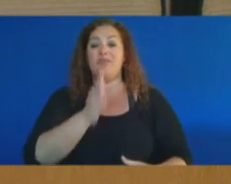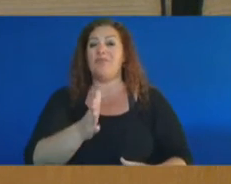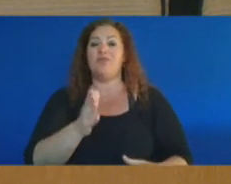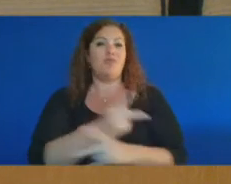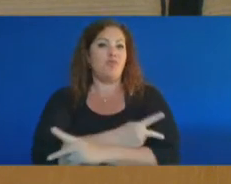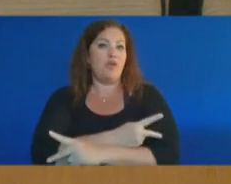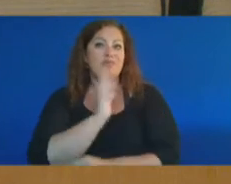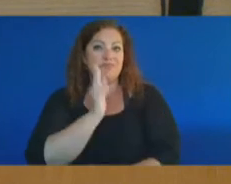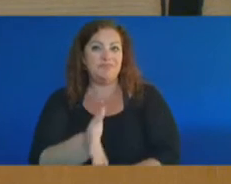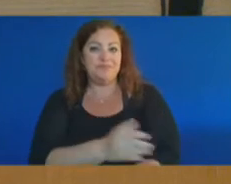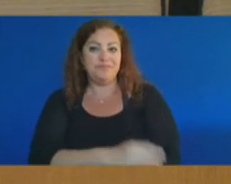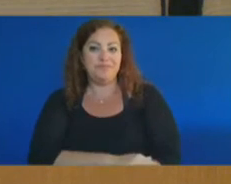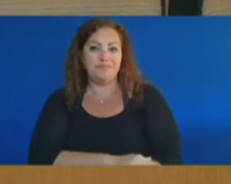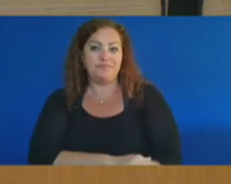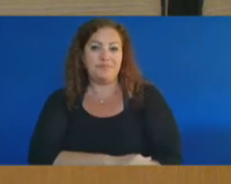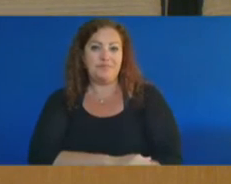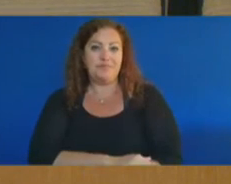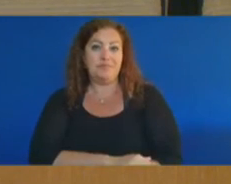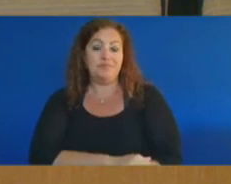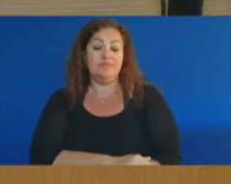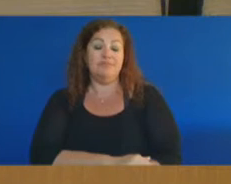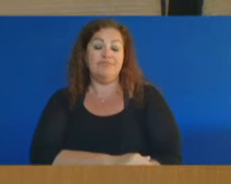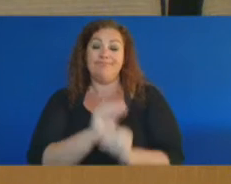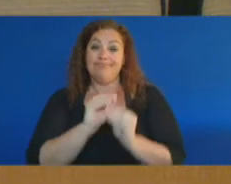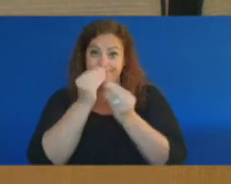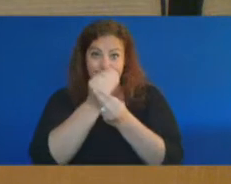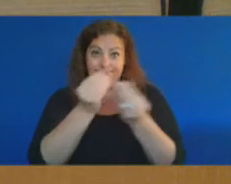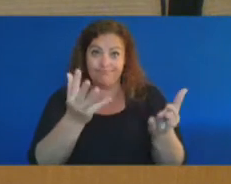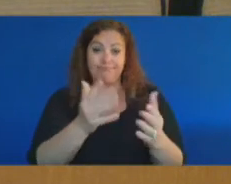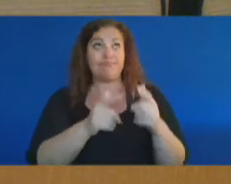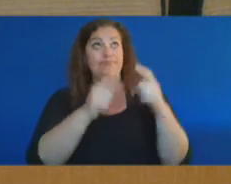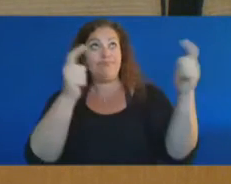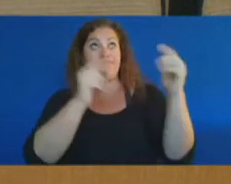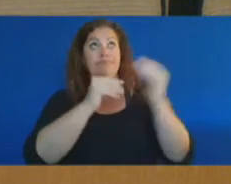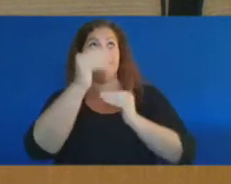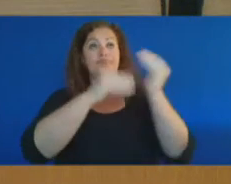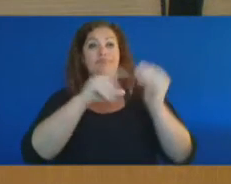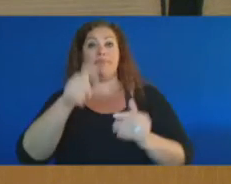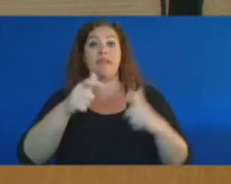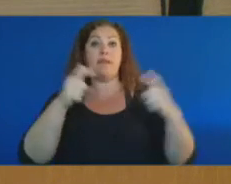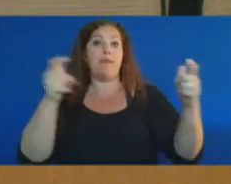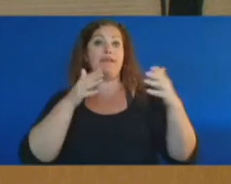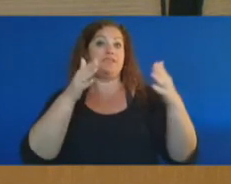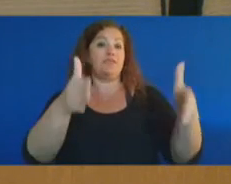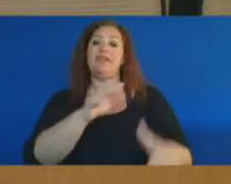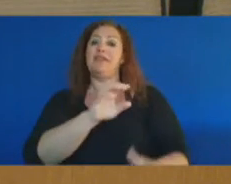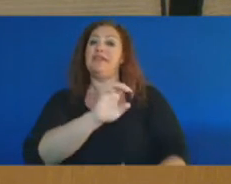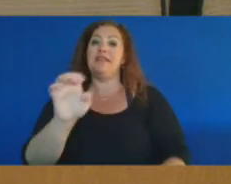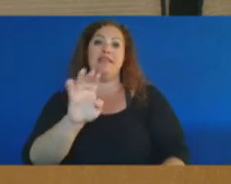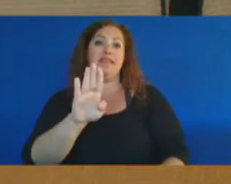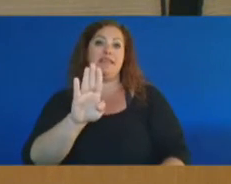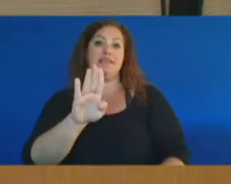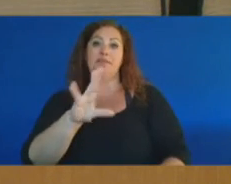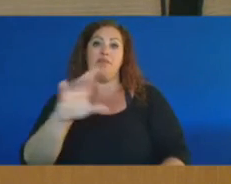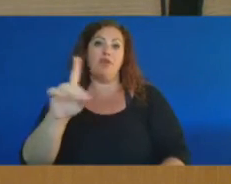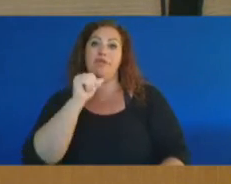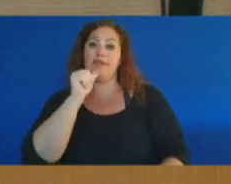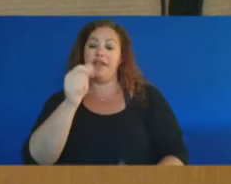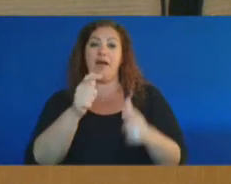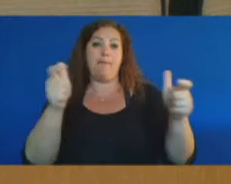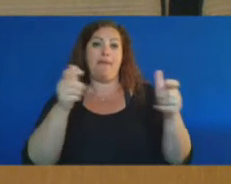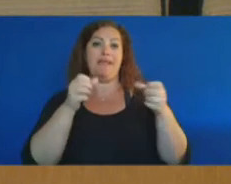worse uh simply put big buildings need a big stre Street and East Boulevard is not a big